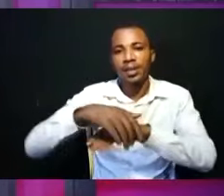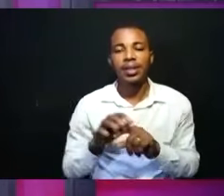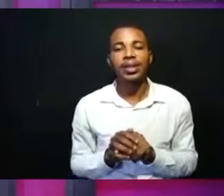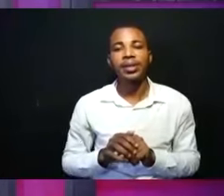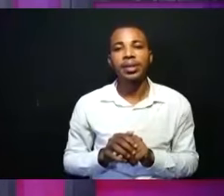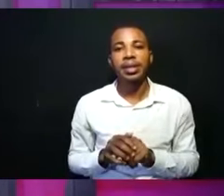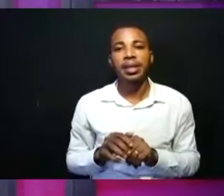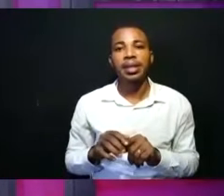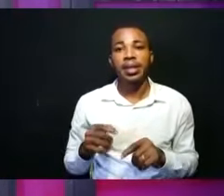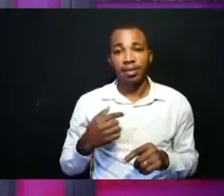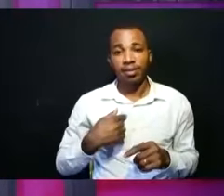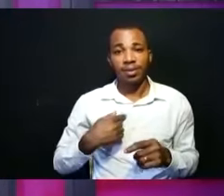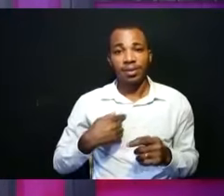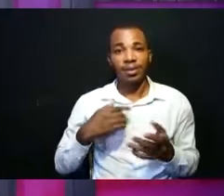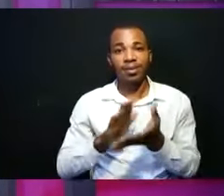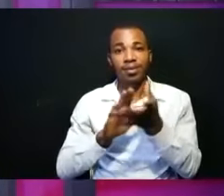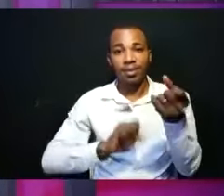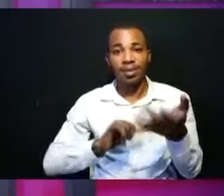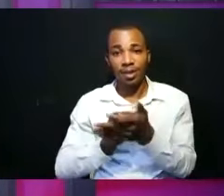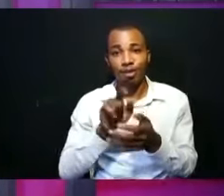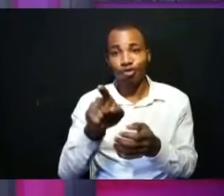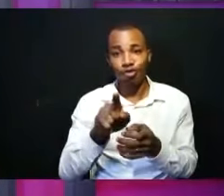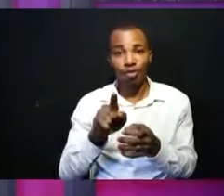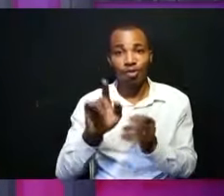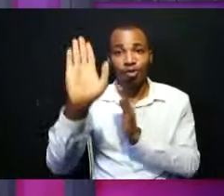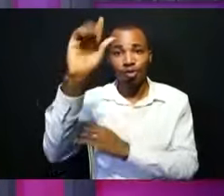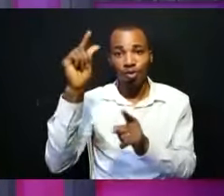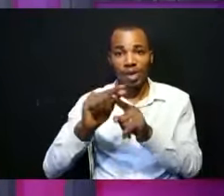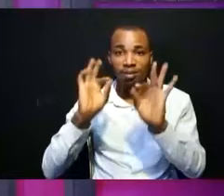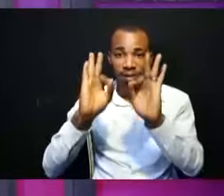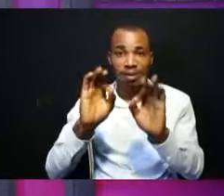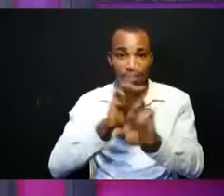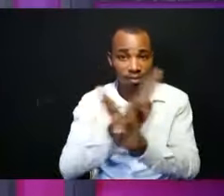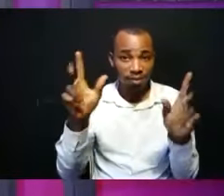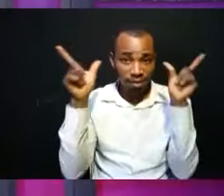And I believe that you are ready to listen to the word of God.